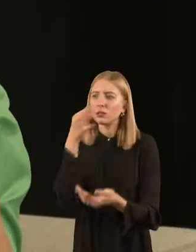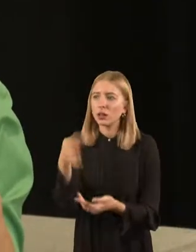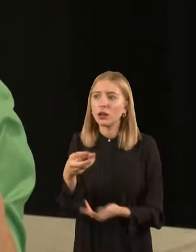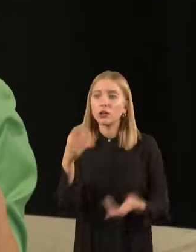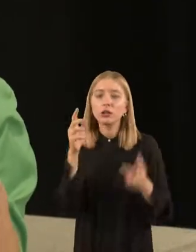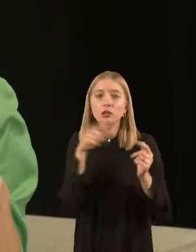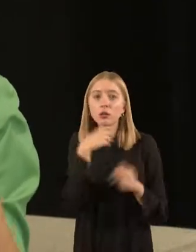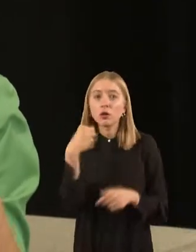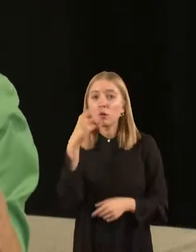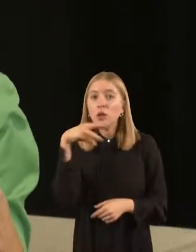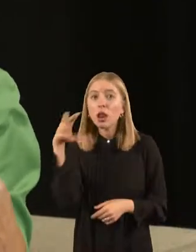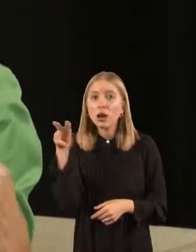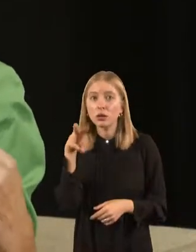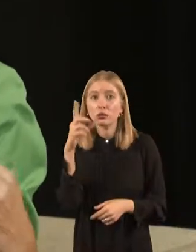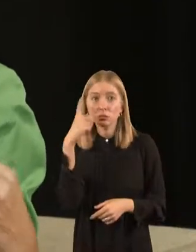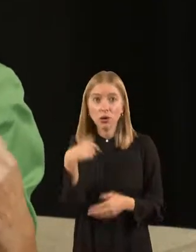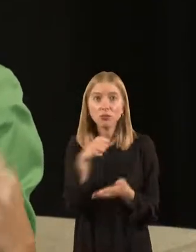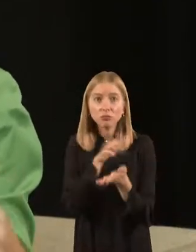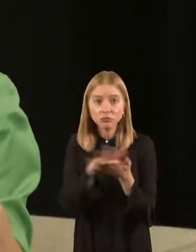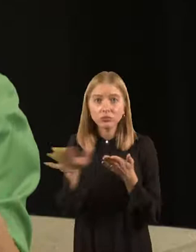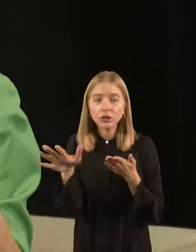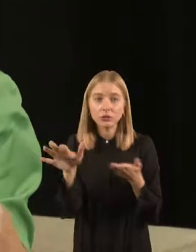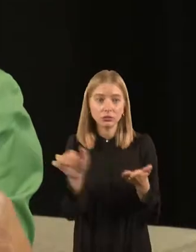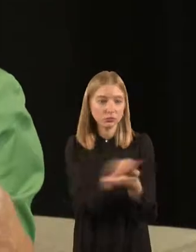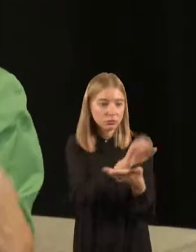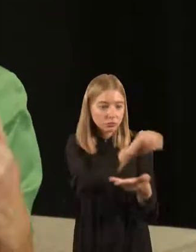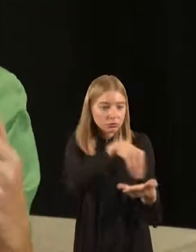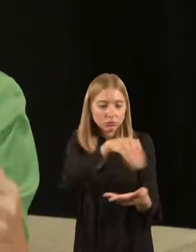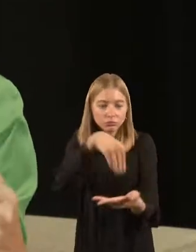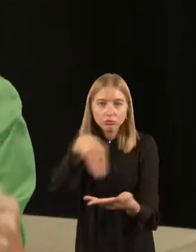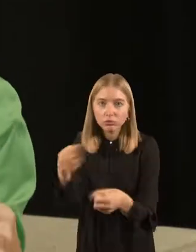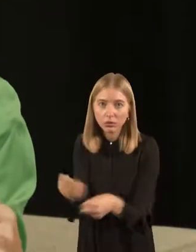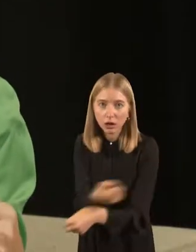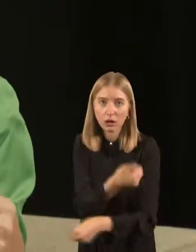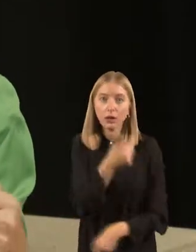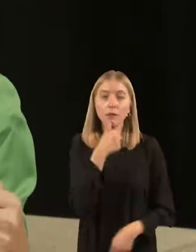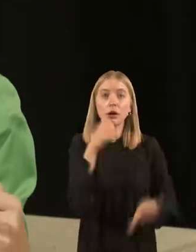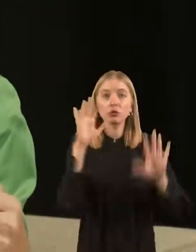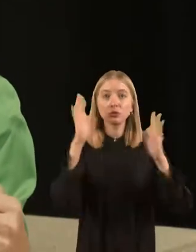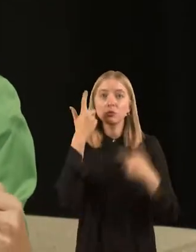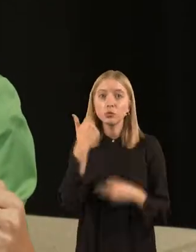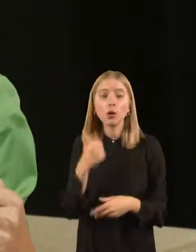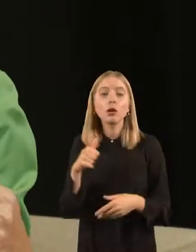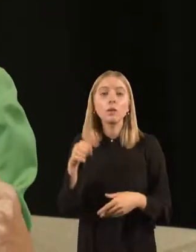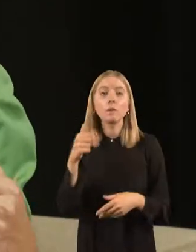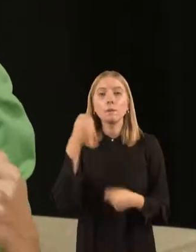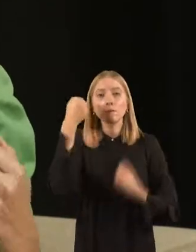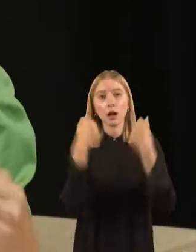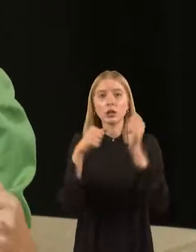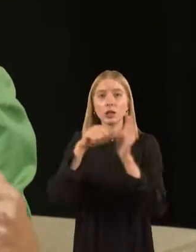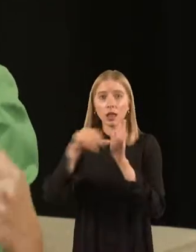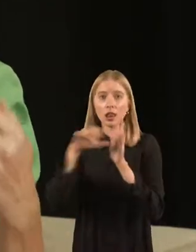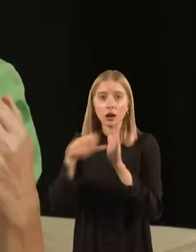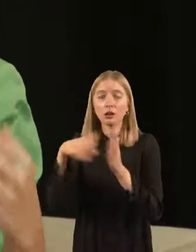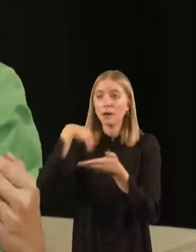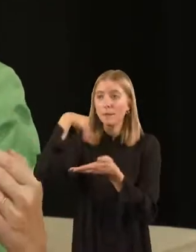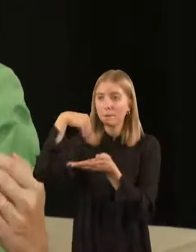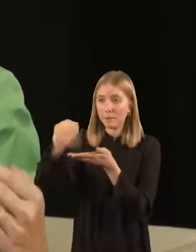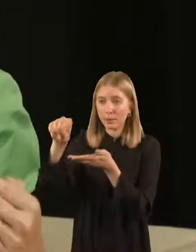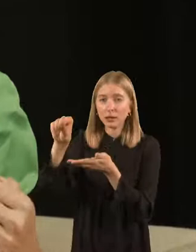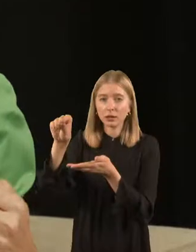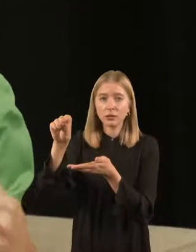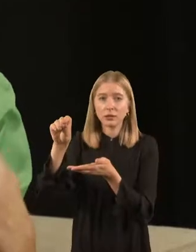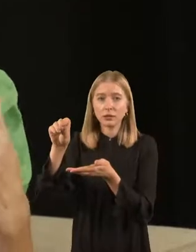potential in using the billions that are allocated to Lithuania if we